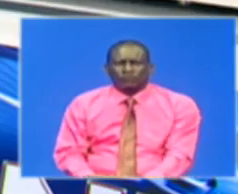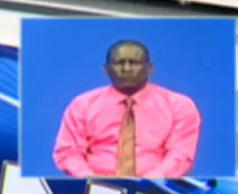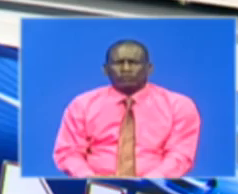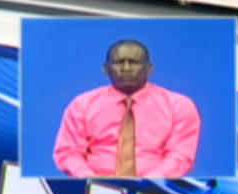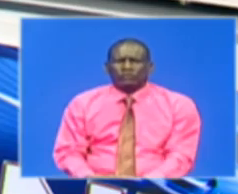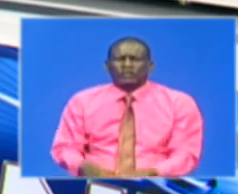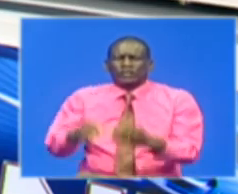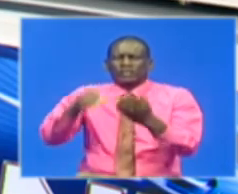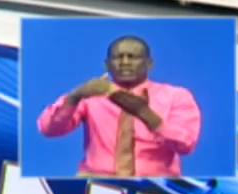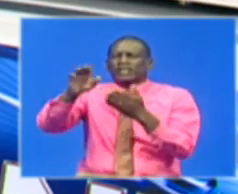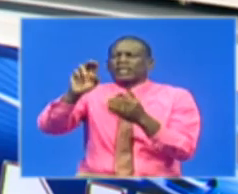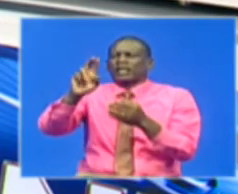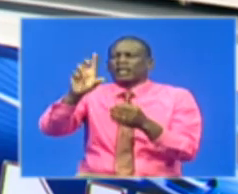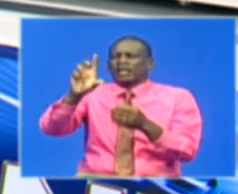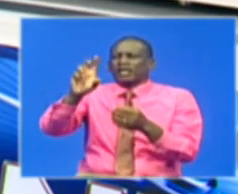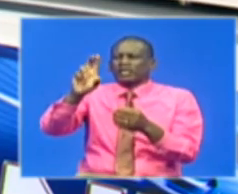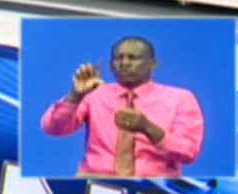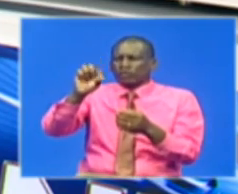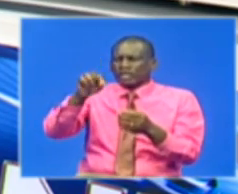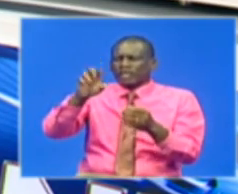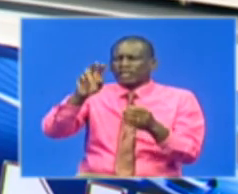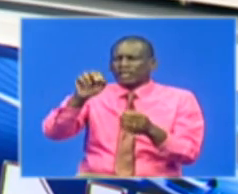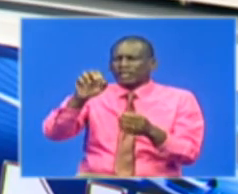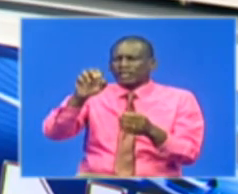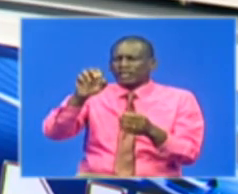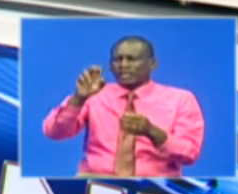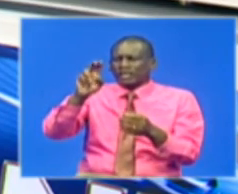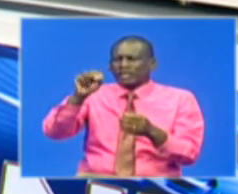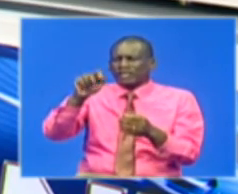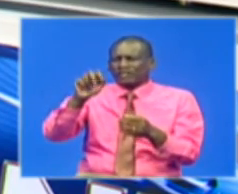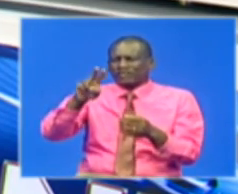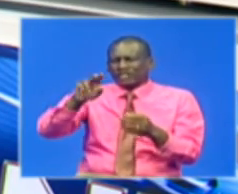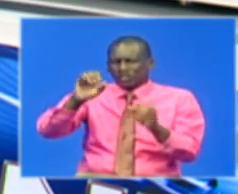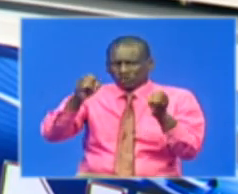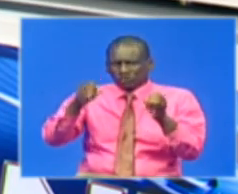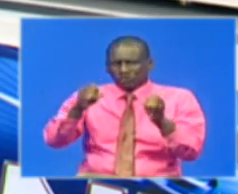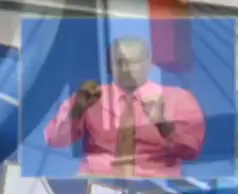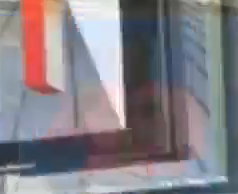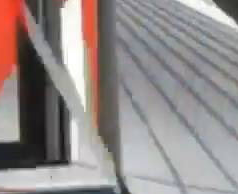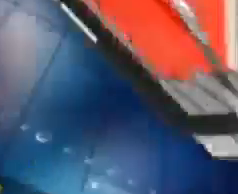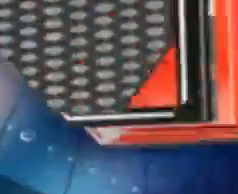Kenya, at Smriti Vidyarthi, at Mark Masai. We'll be back in just a moment.